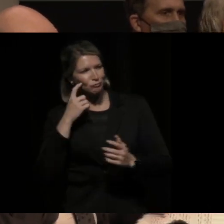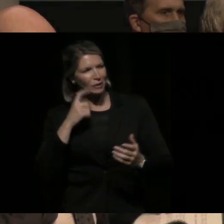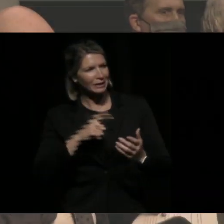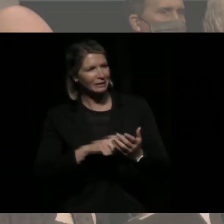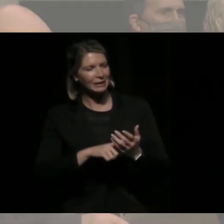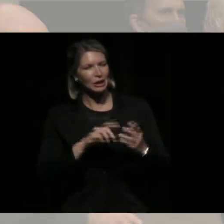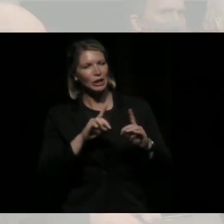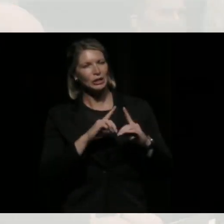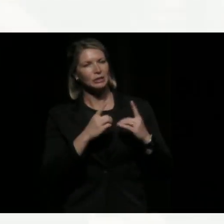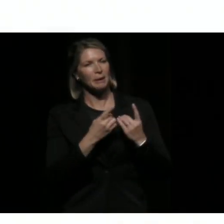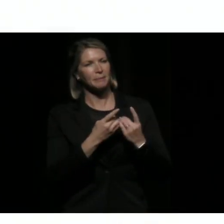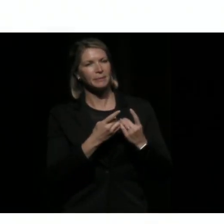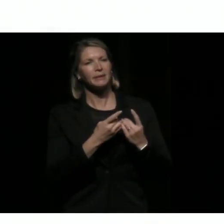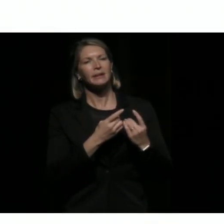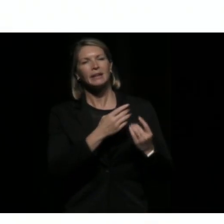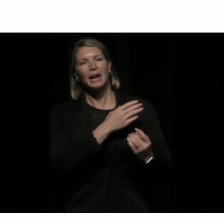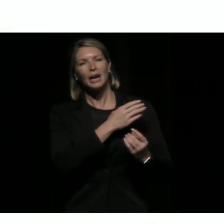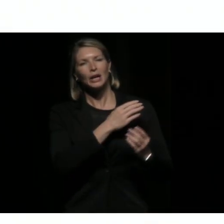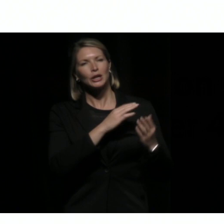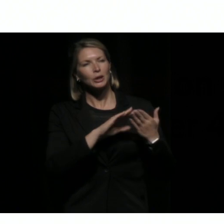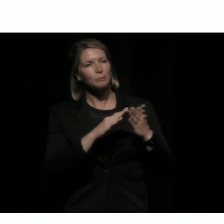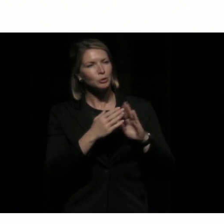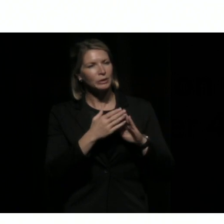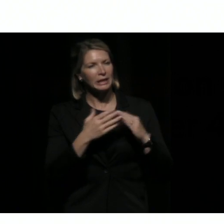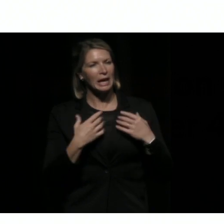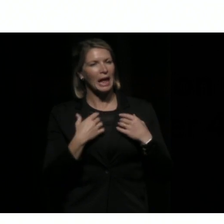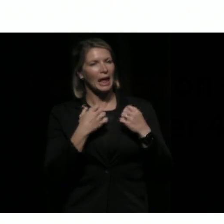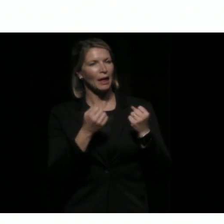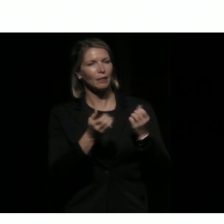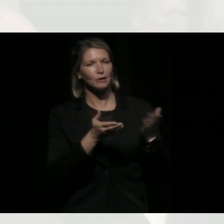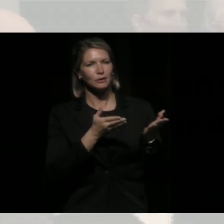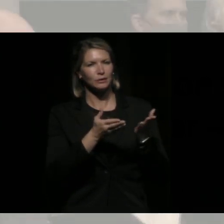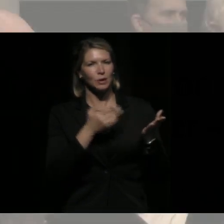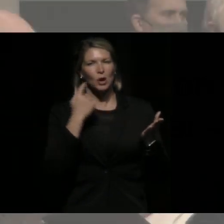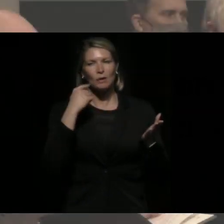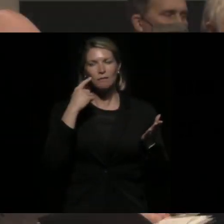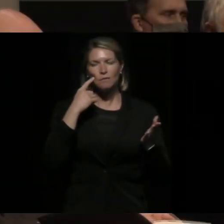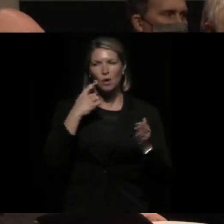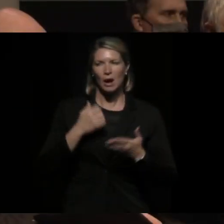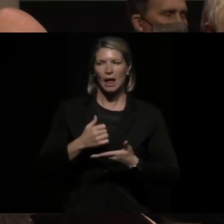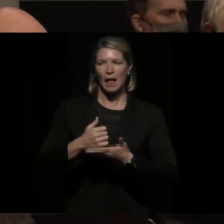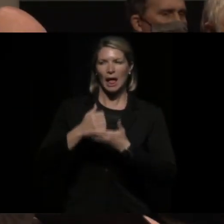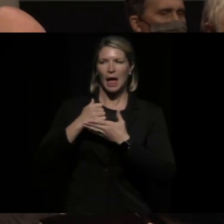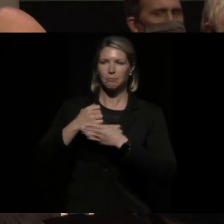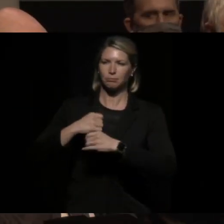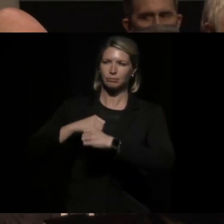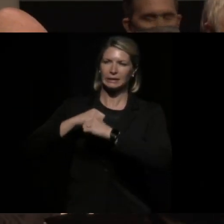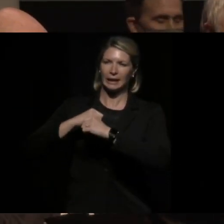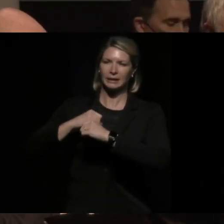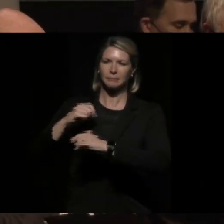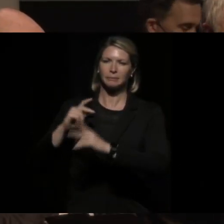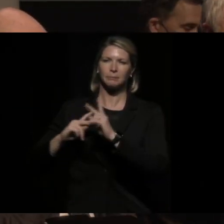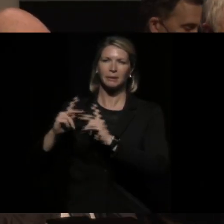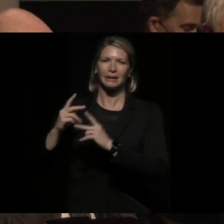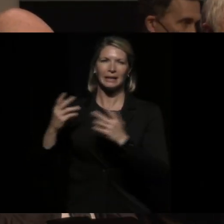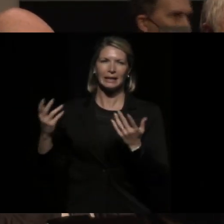Department of Health and Community Services for its efforts to protect residents during the COVID-19 pandemic.